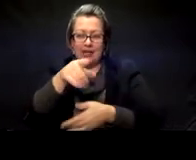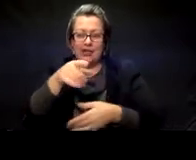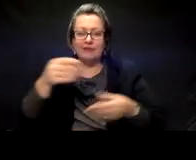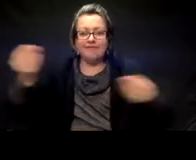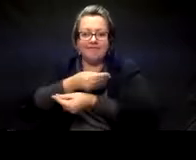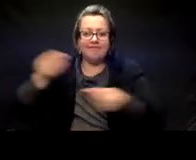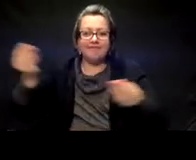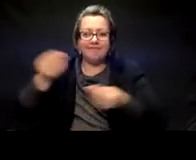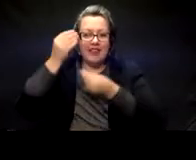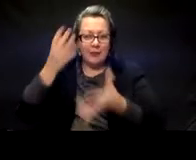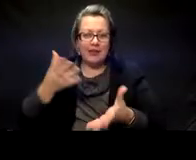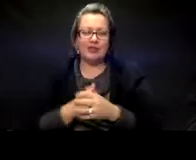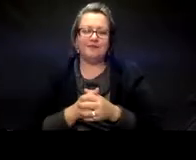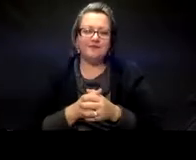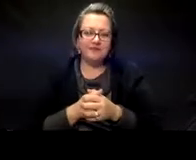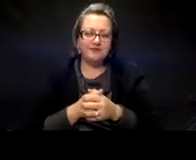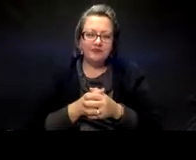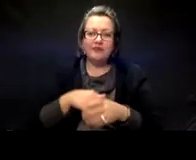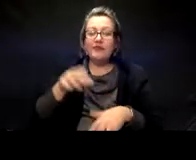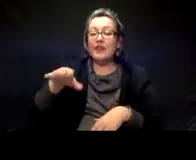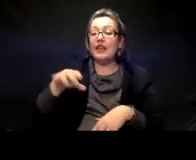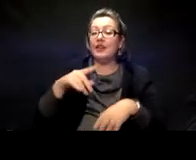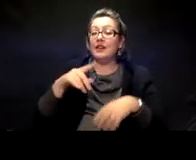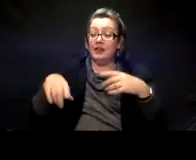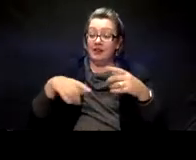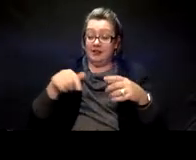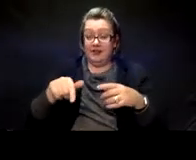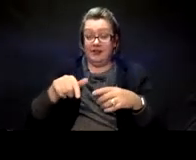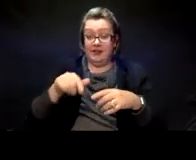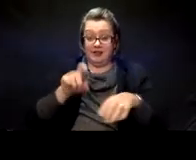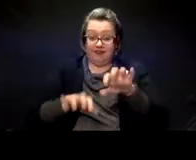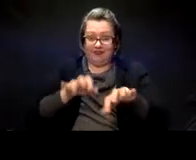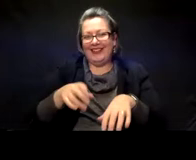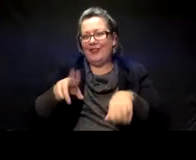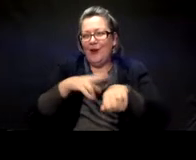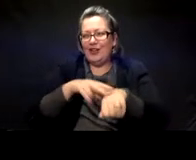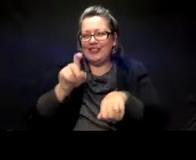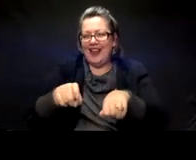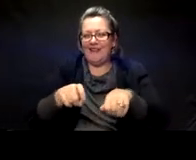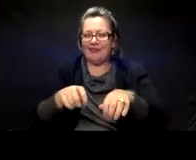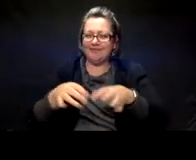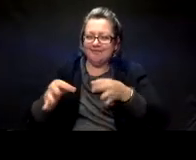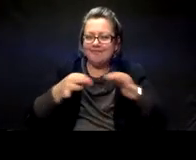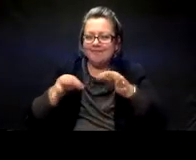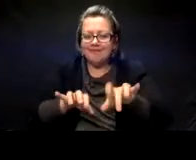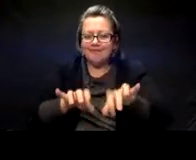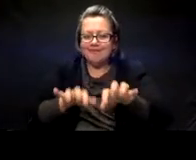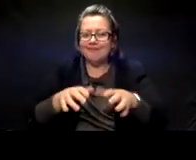to dispatch, and the interpreter would be there giving information, the relay operator.